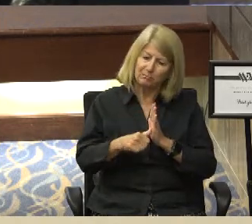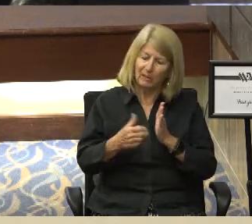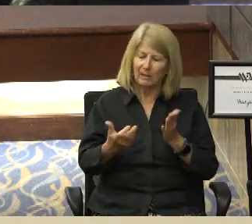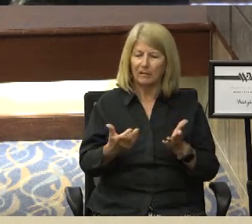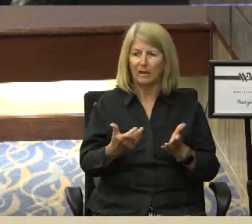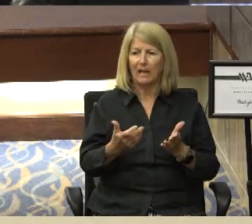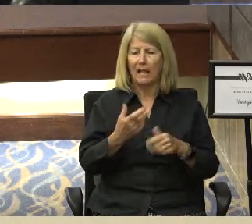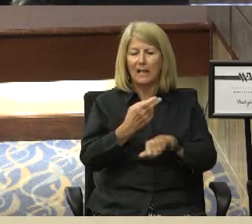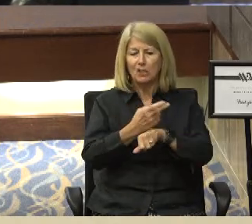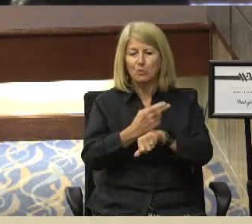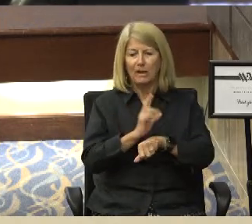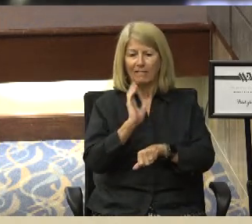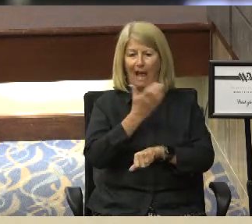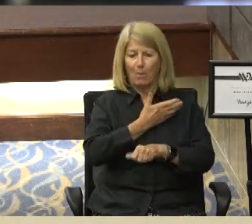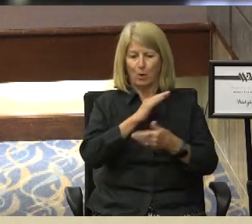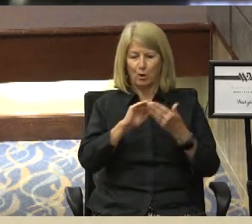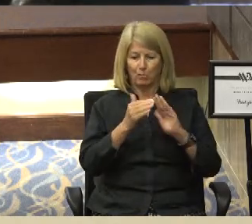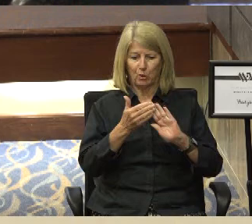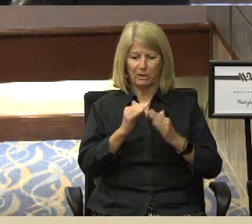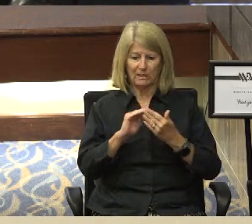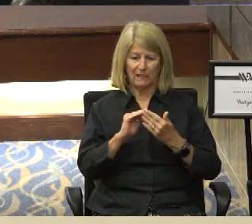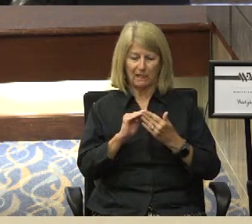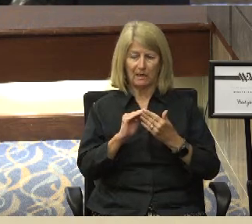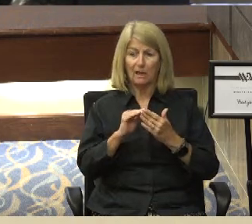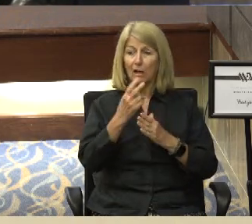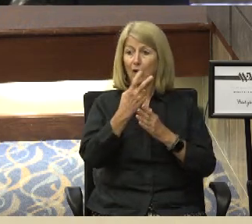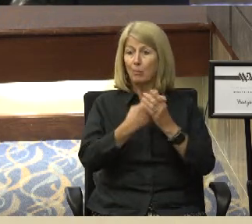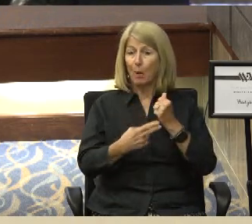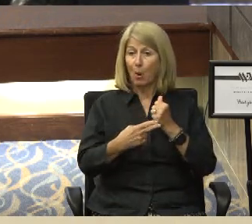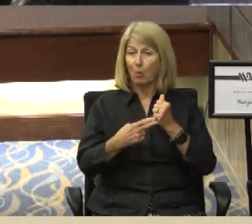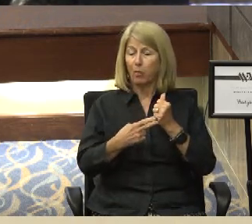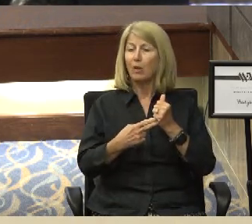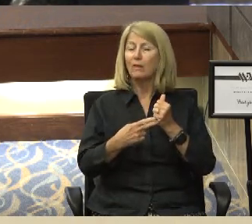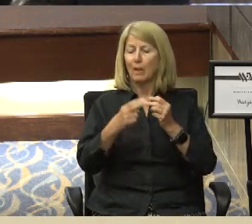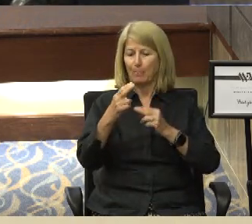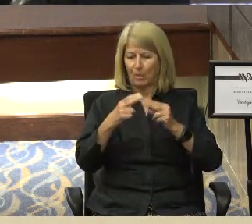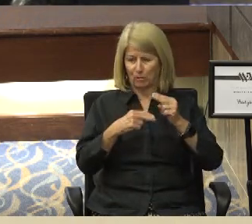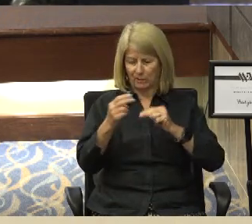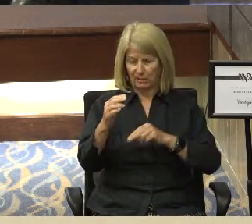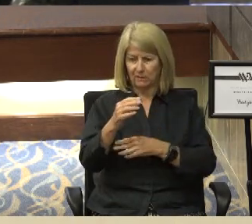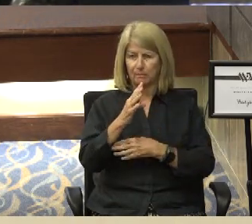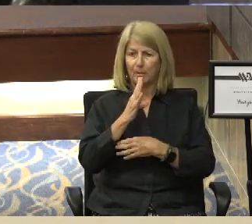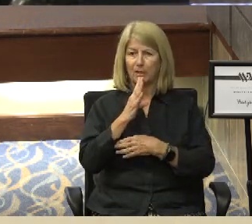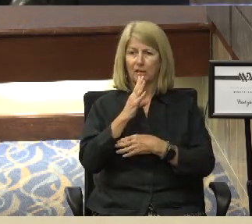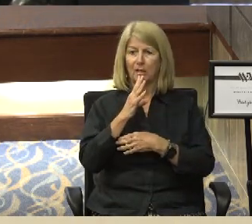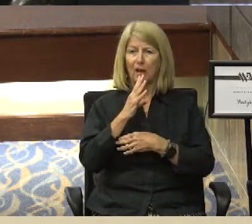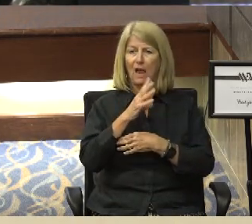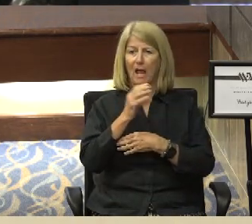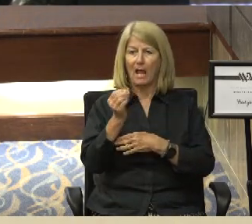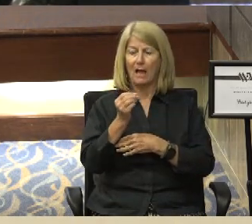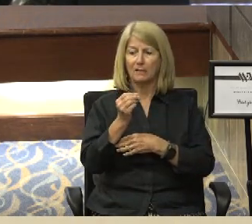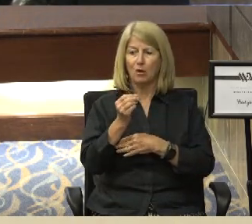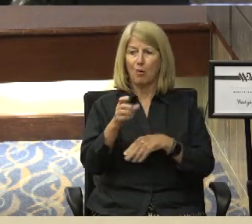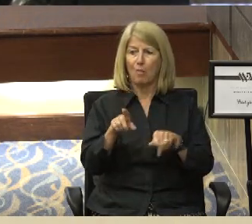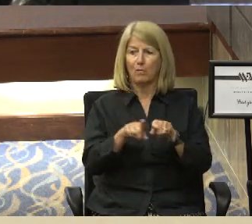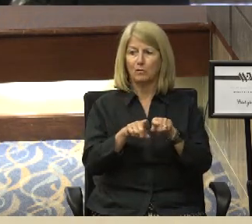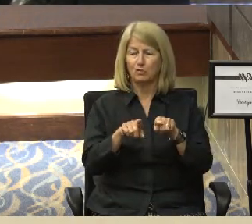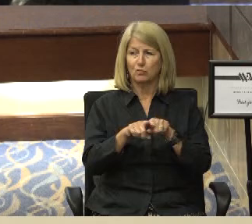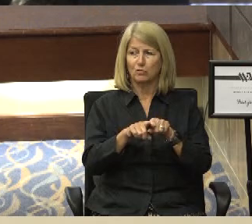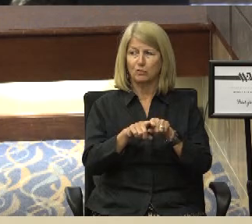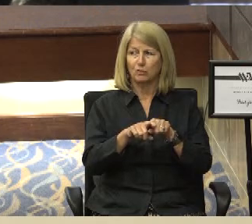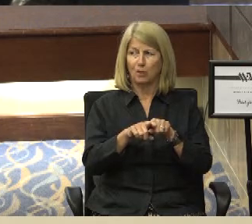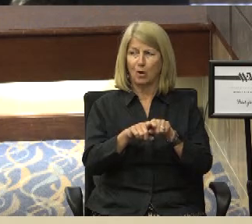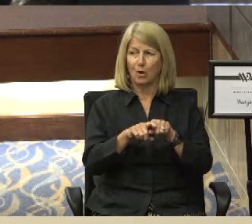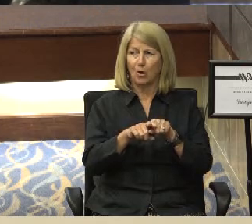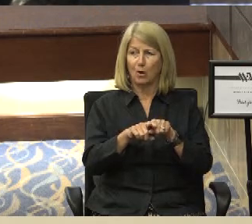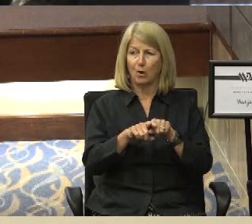the history of our community, both architecturally speaking, and also in the